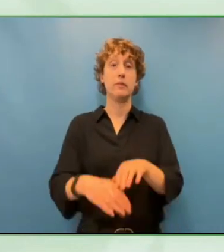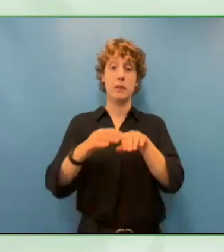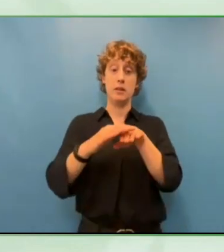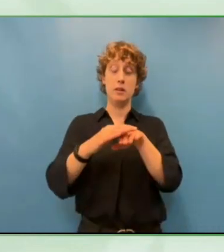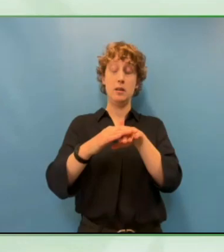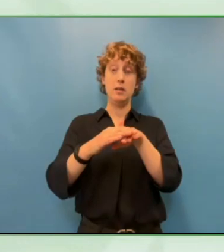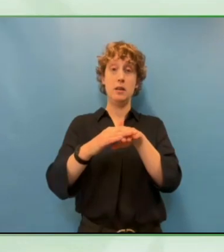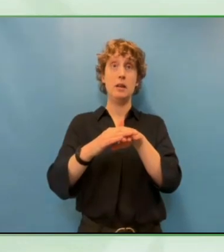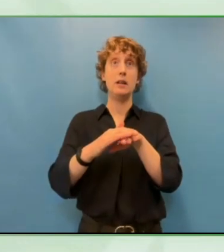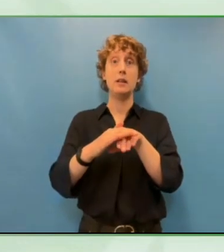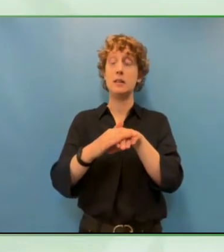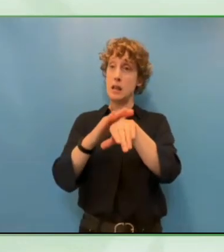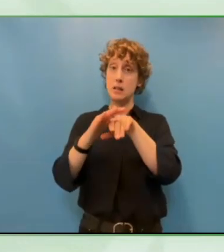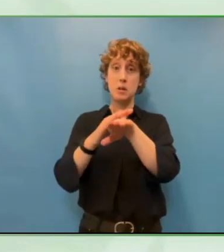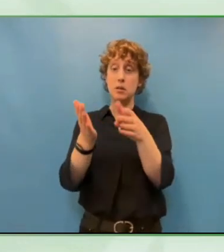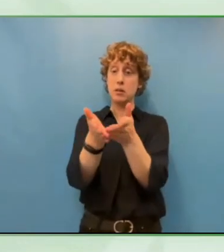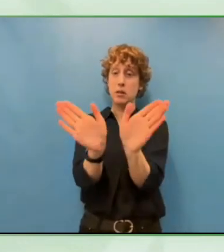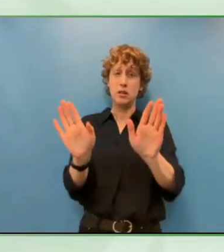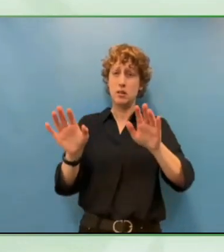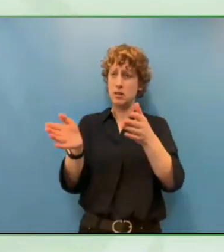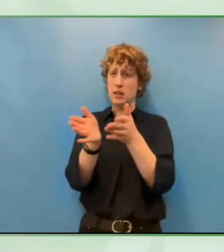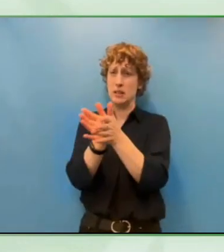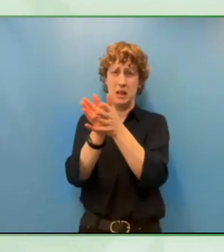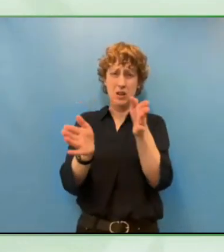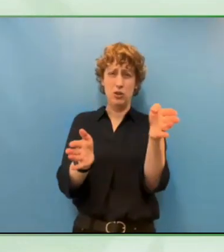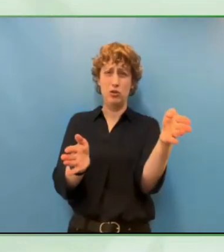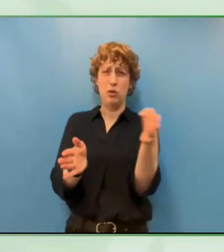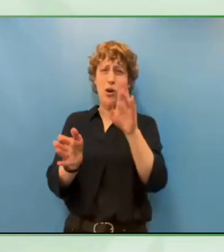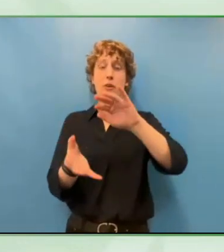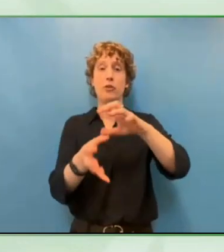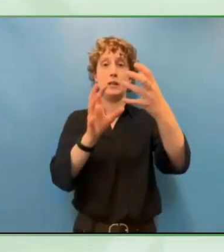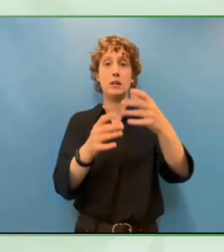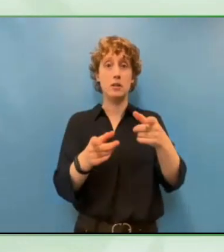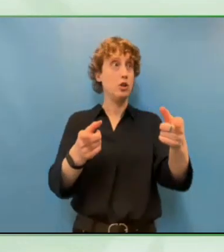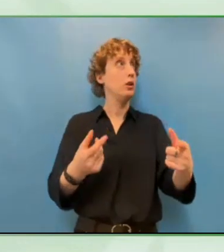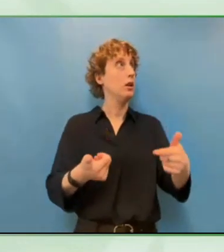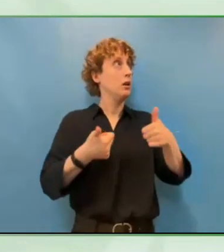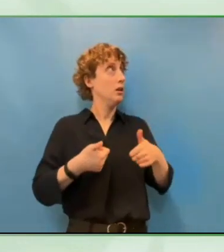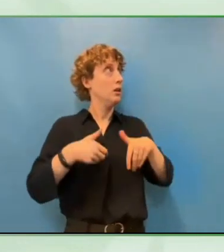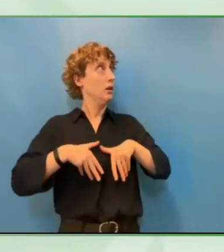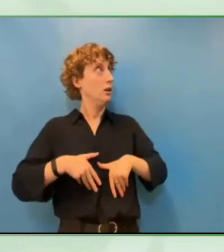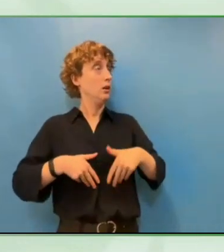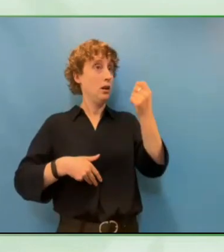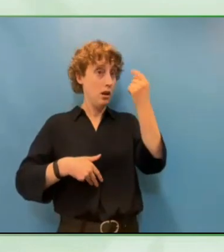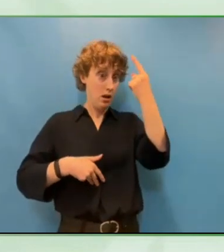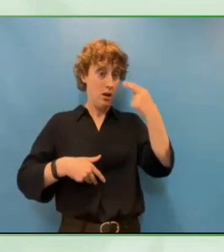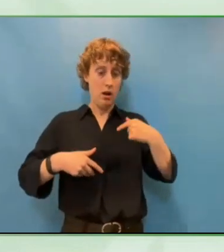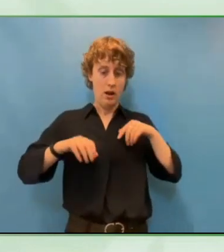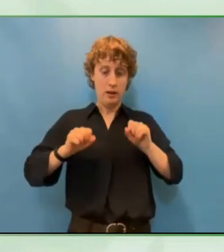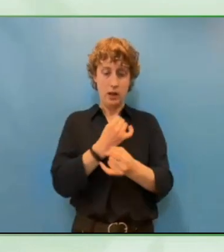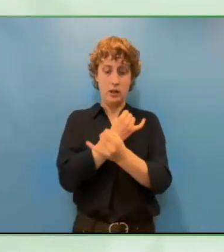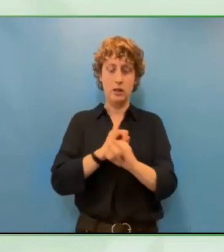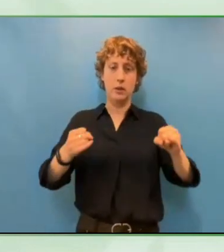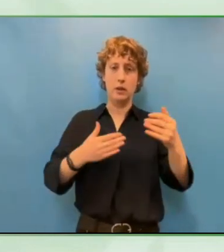crisis response model equals independence. That's it. And if a